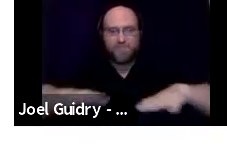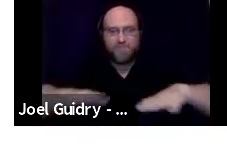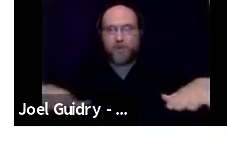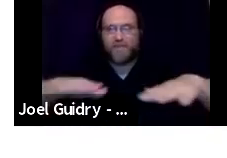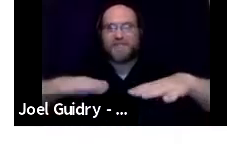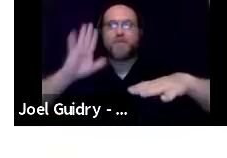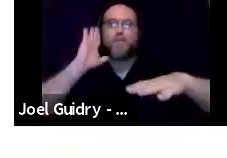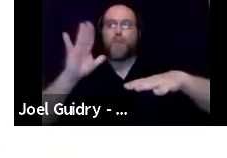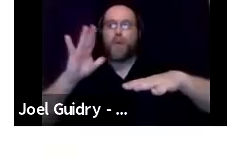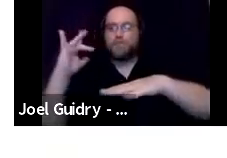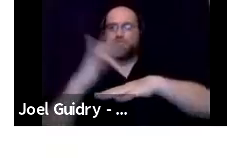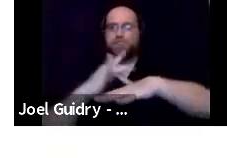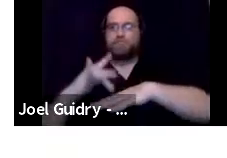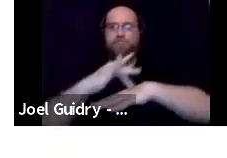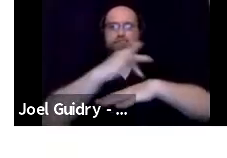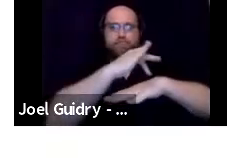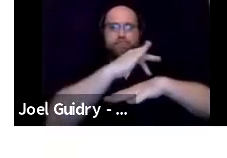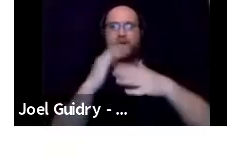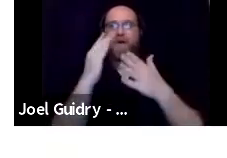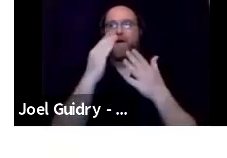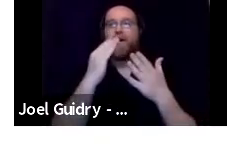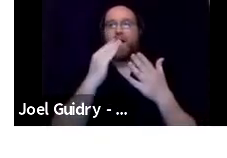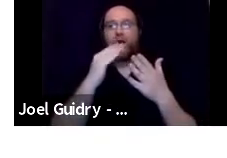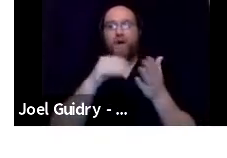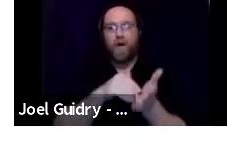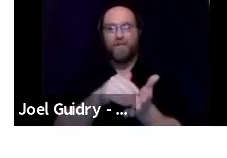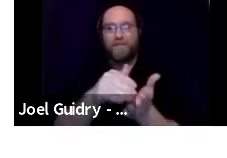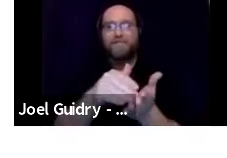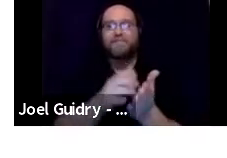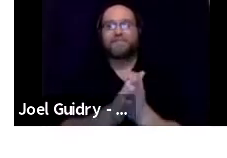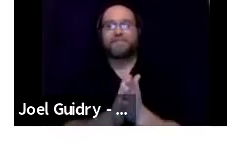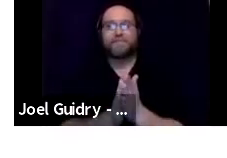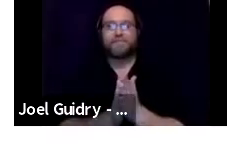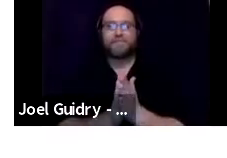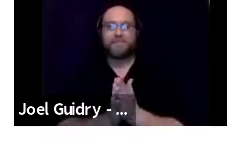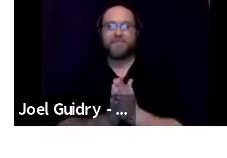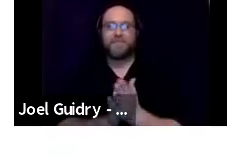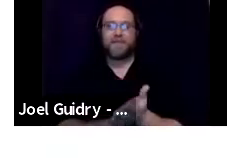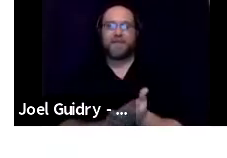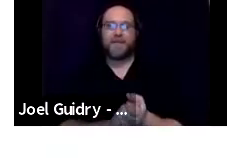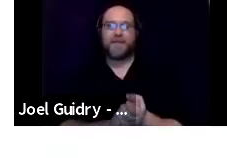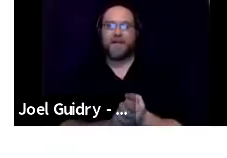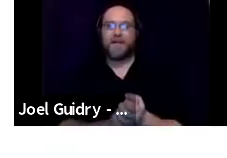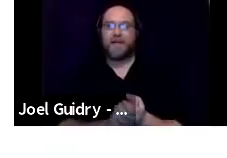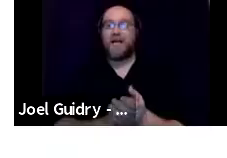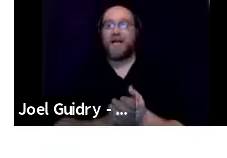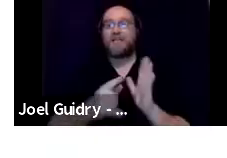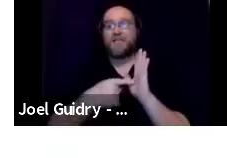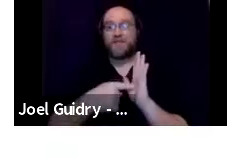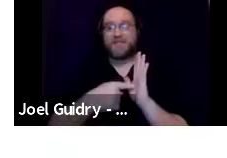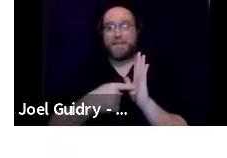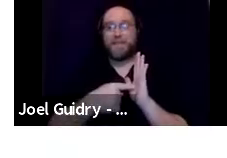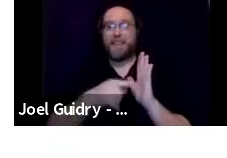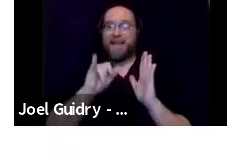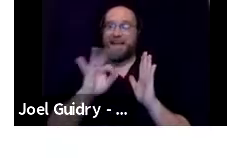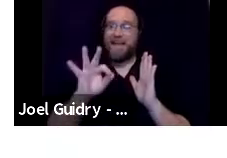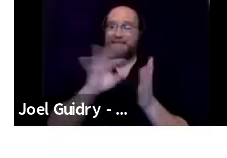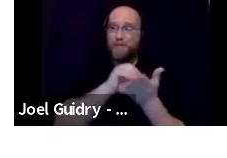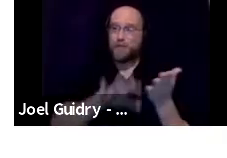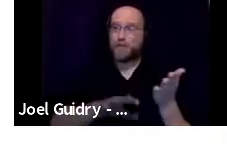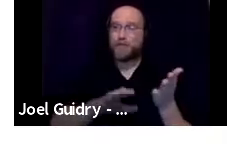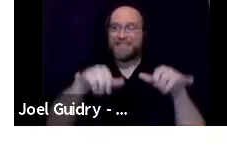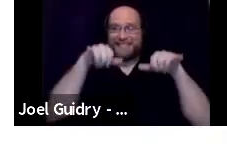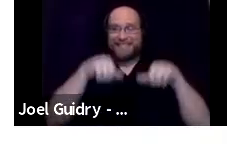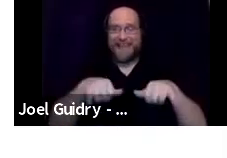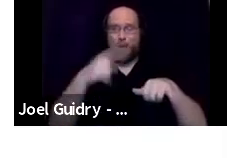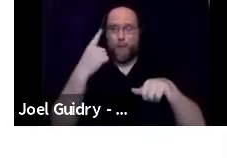Disinfection is required before work areas or tools are shared. So for example, if the students are staying in one